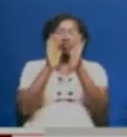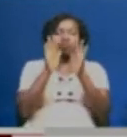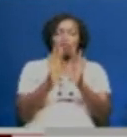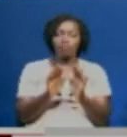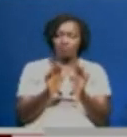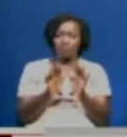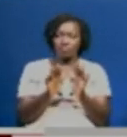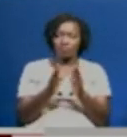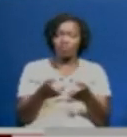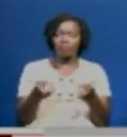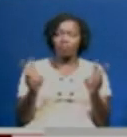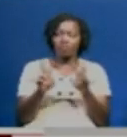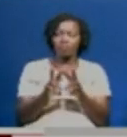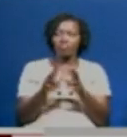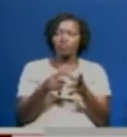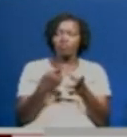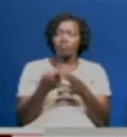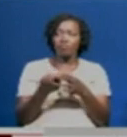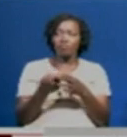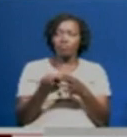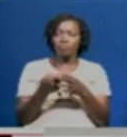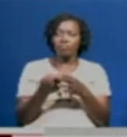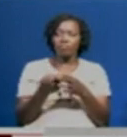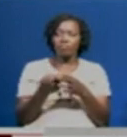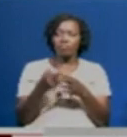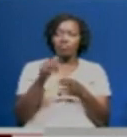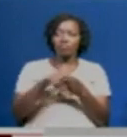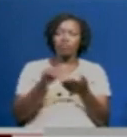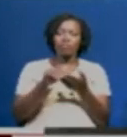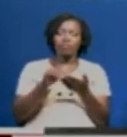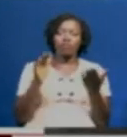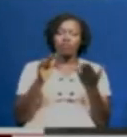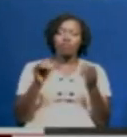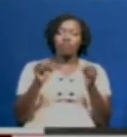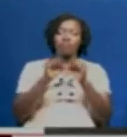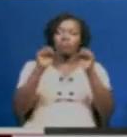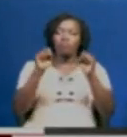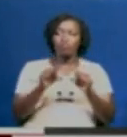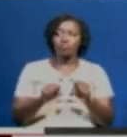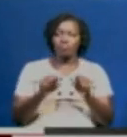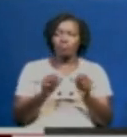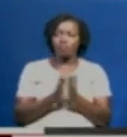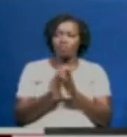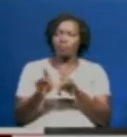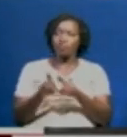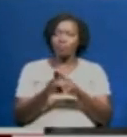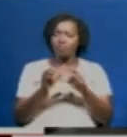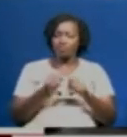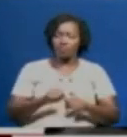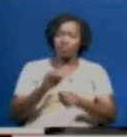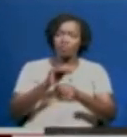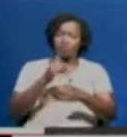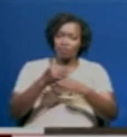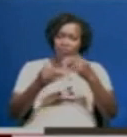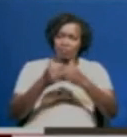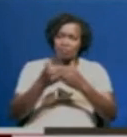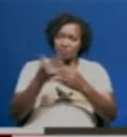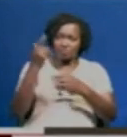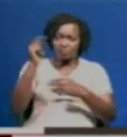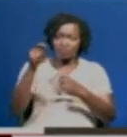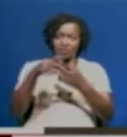value of that, then we can, you know, invest in more capable systems. It is also a capacity building effort for Kenya's engineers